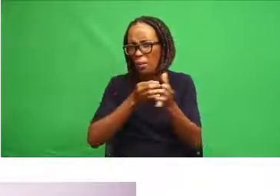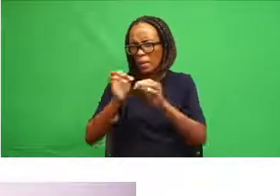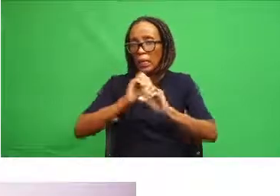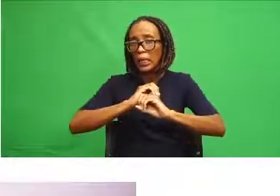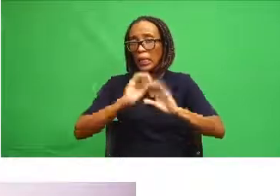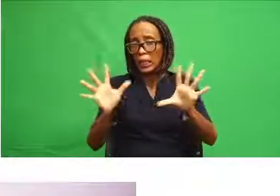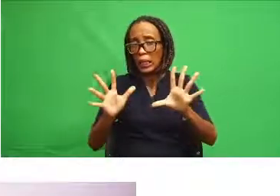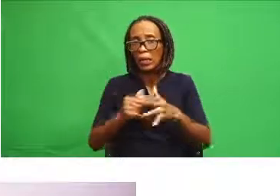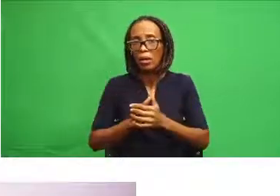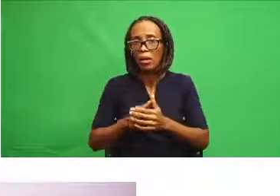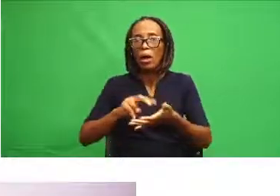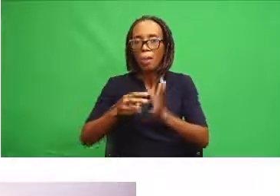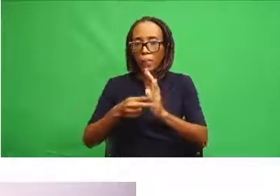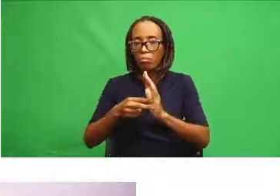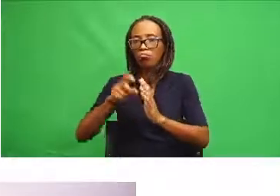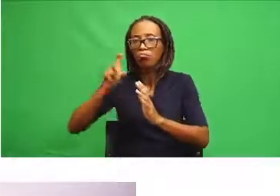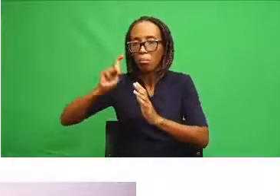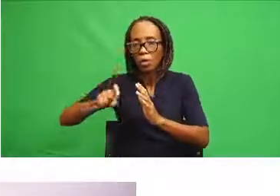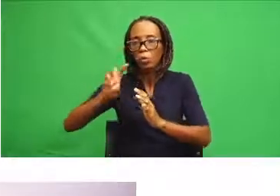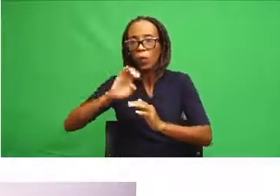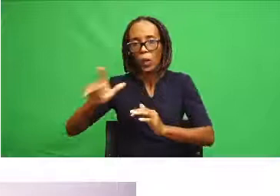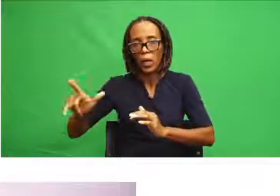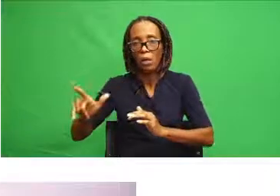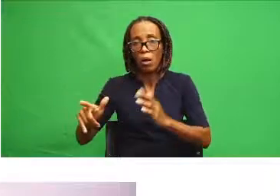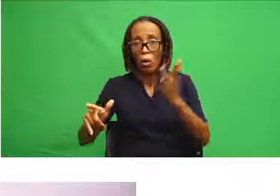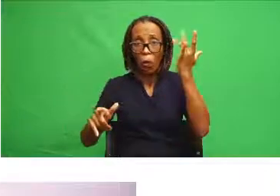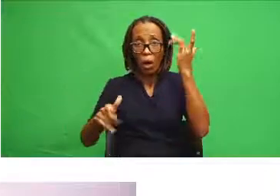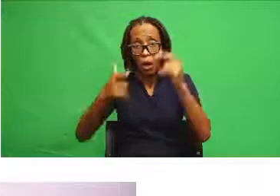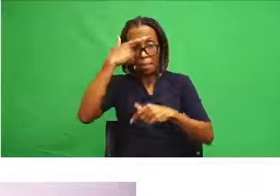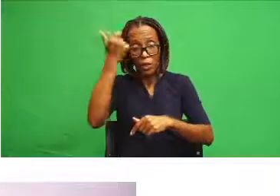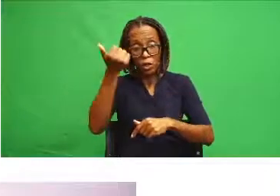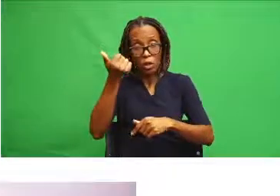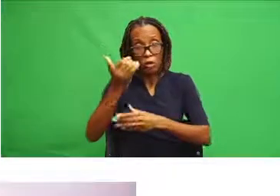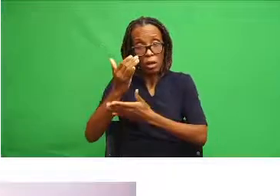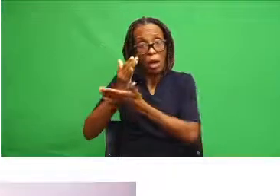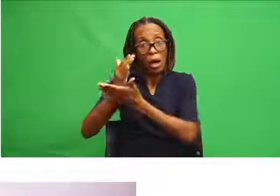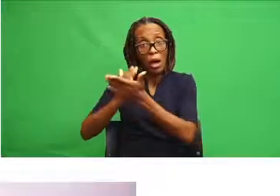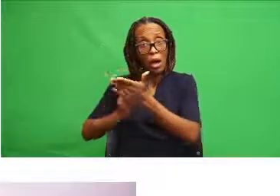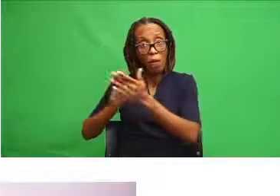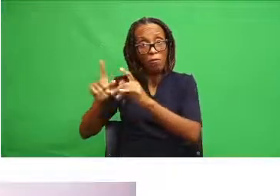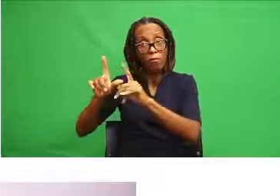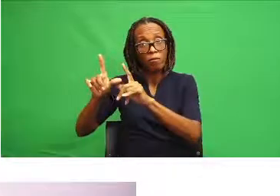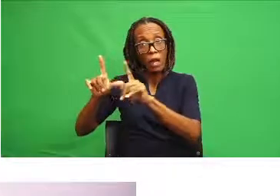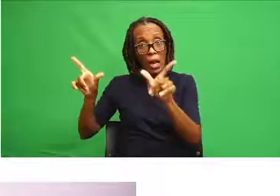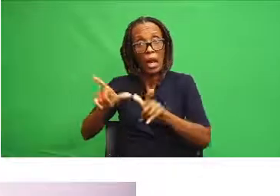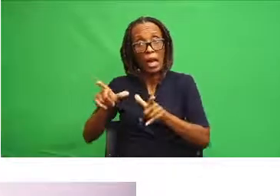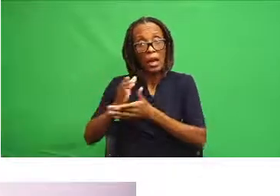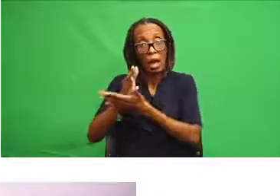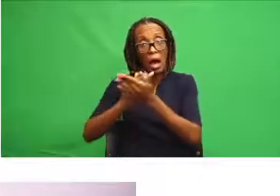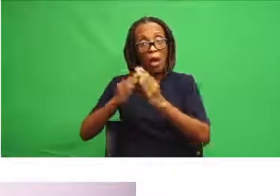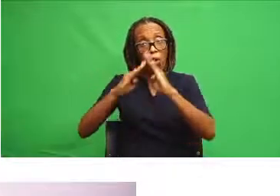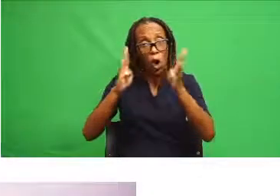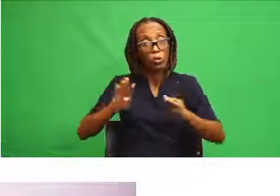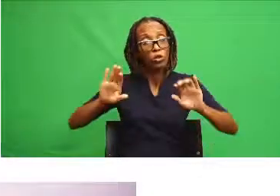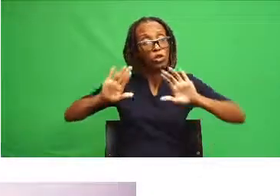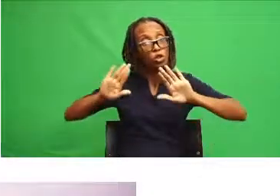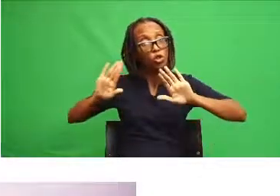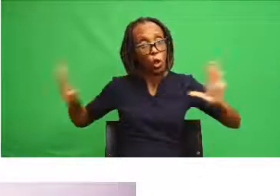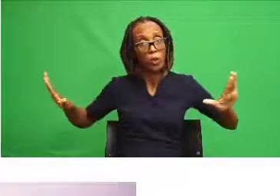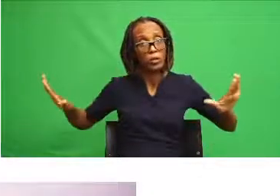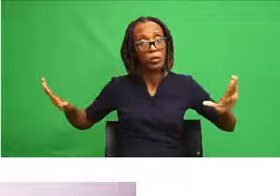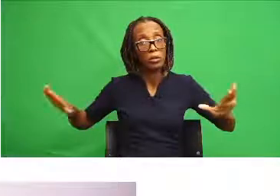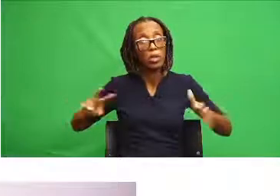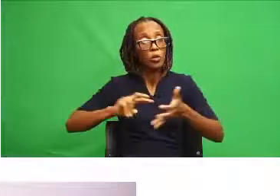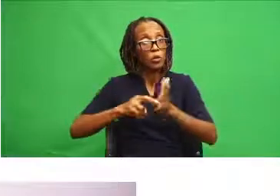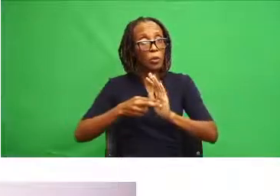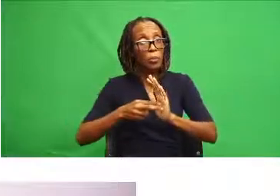common, you will need a will, because technically half of the property is yours and half is the other person's. So you and the